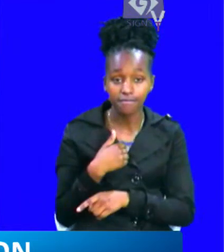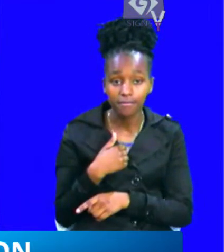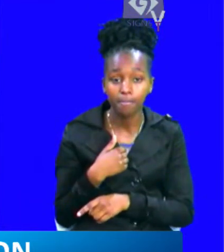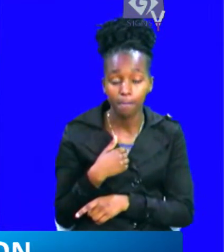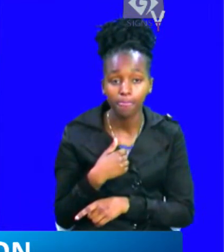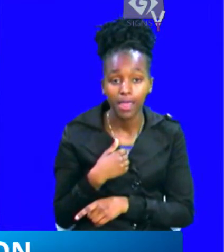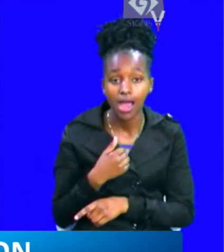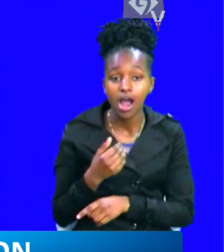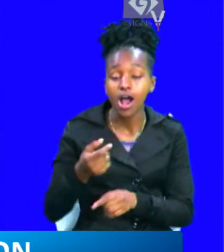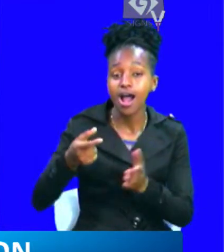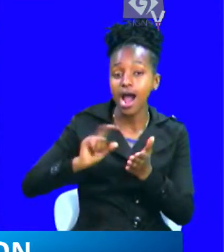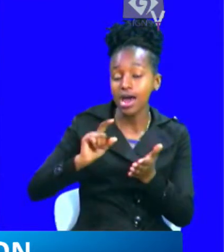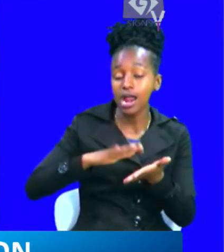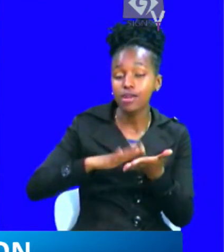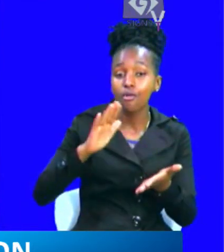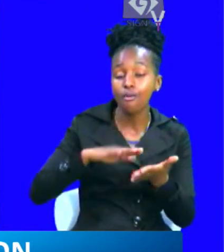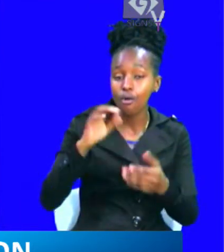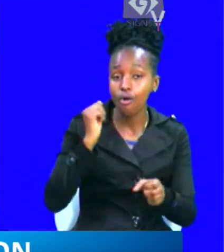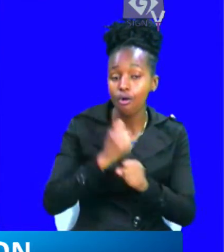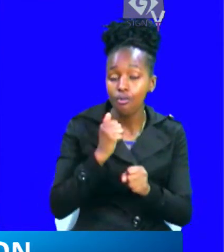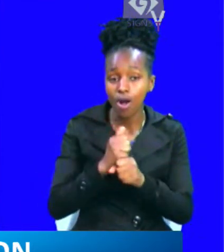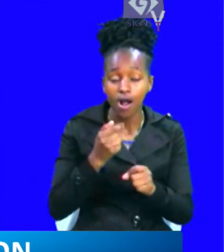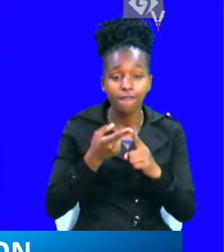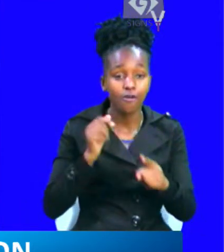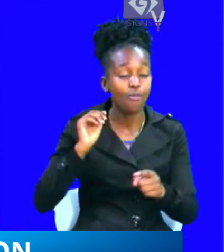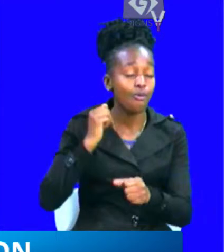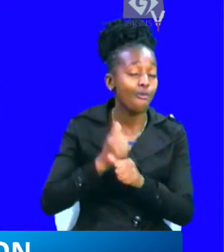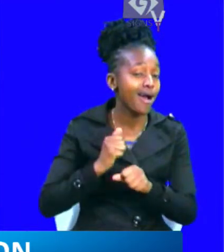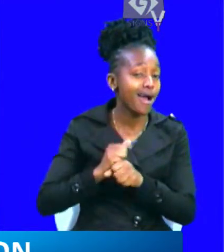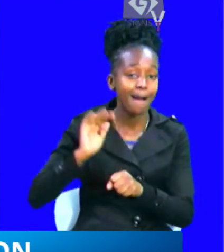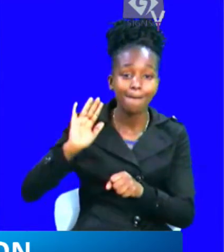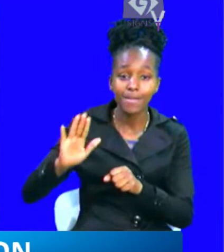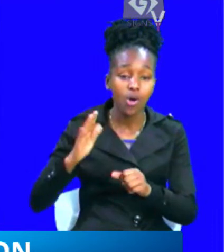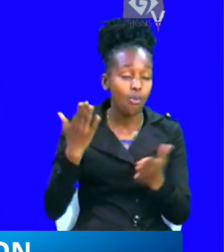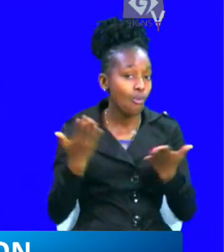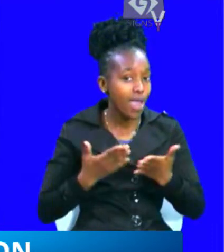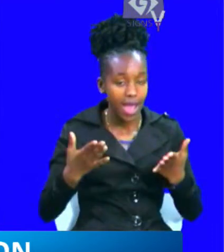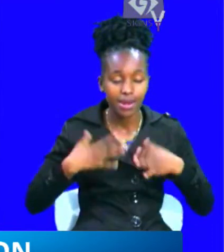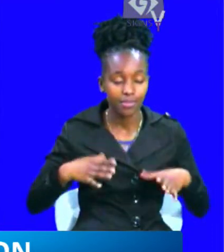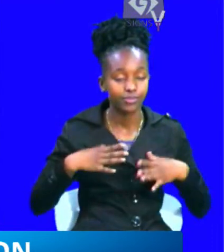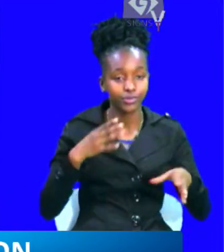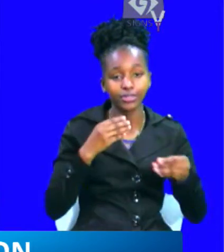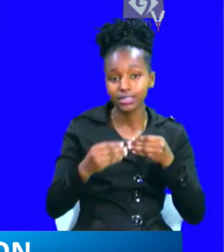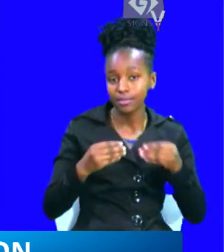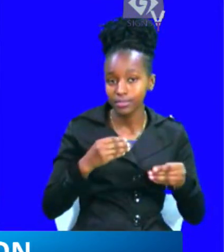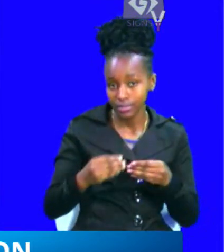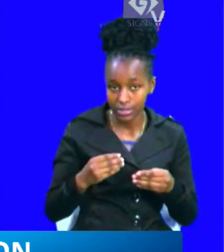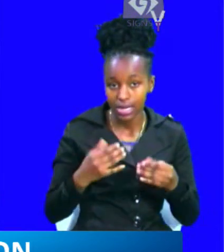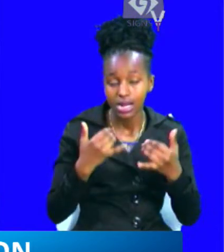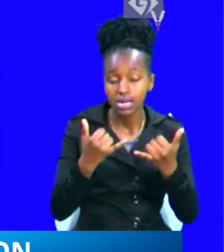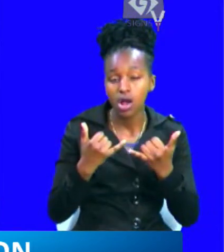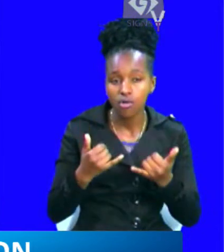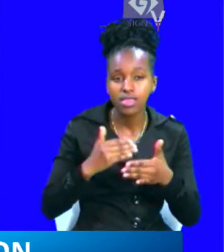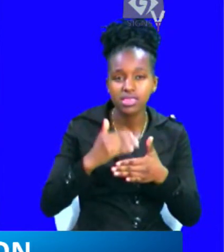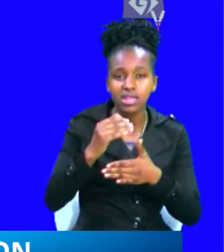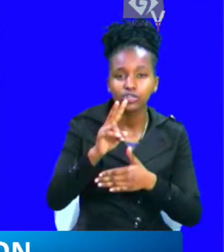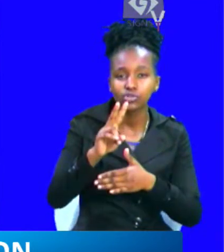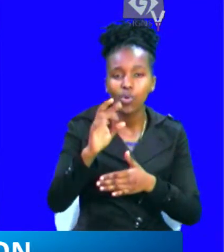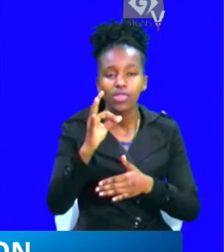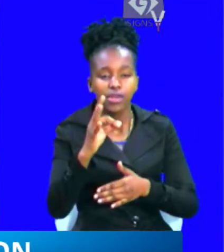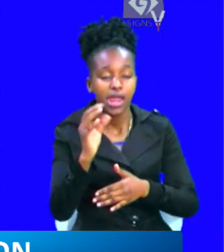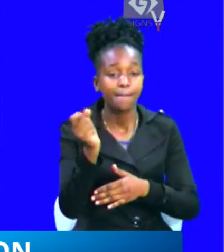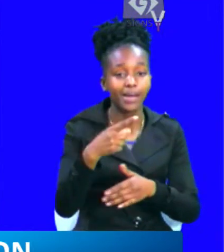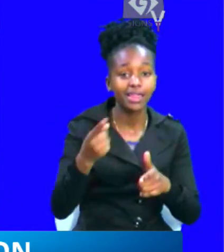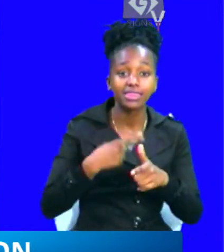adding another pillar onto the things that they work around, and it is persons with disabilities. And in about 2-3 months, they are